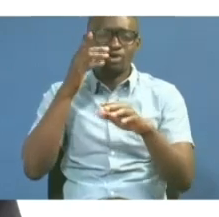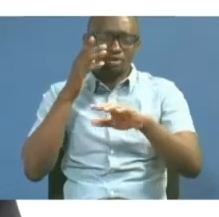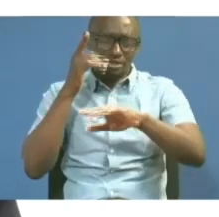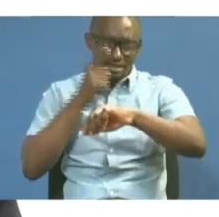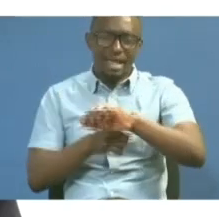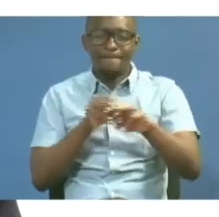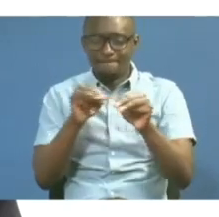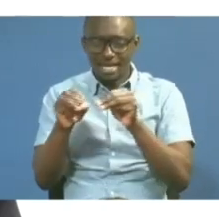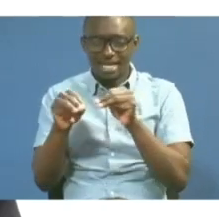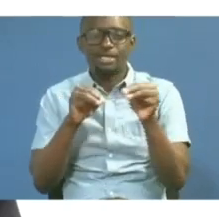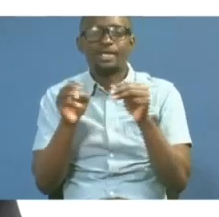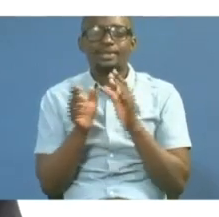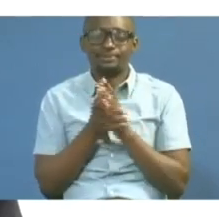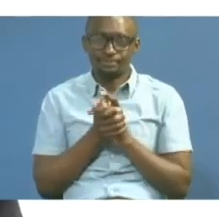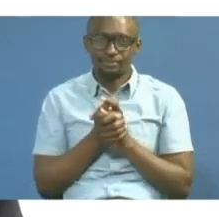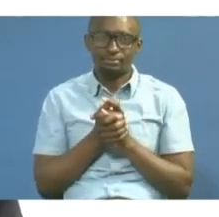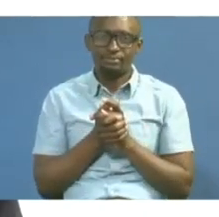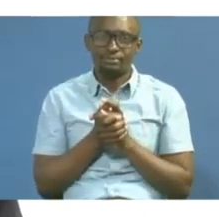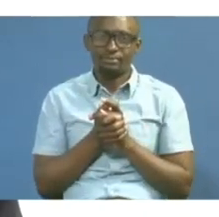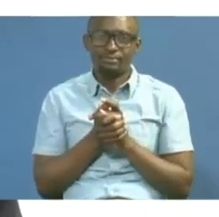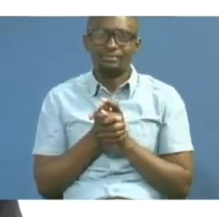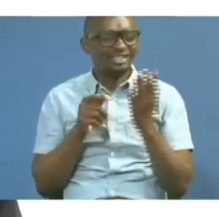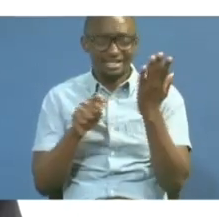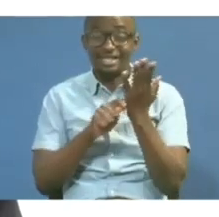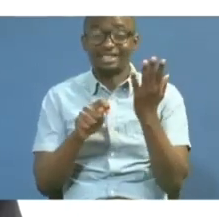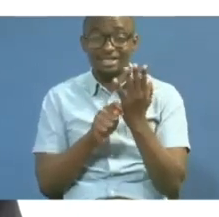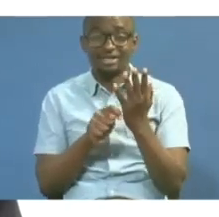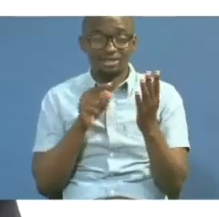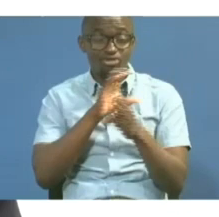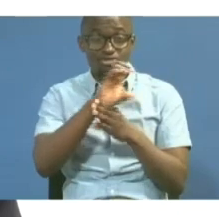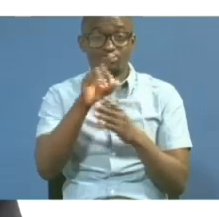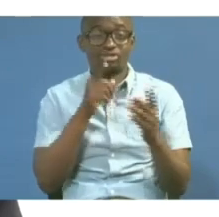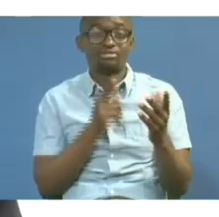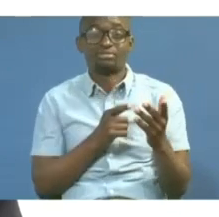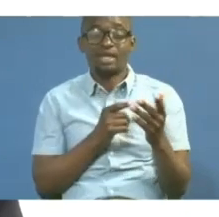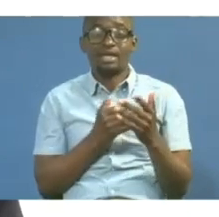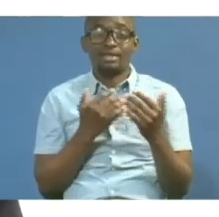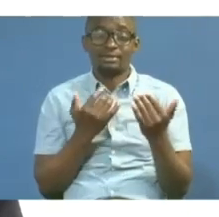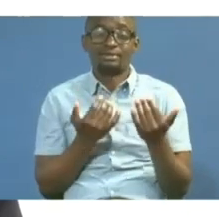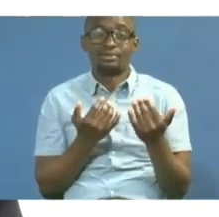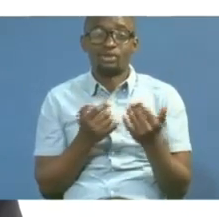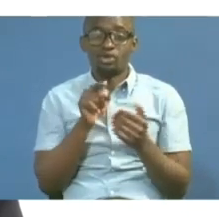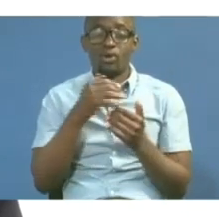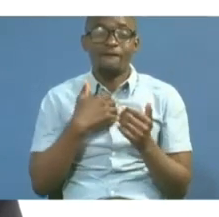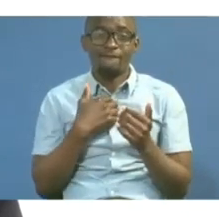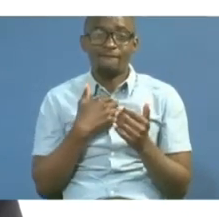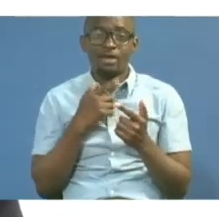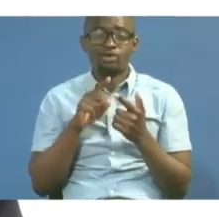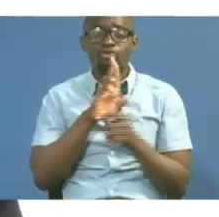want to remind you is about time management. It's quite involving. It's a technical course in